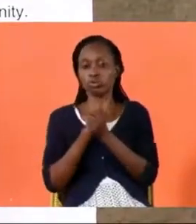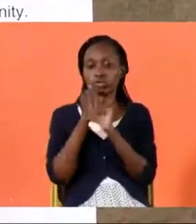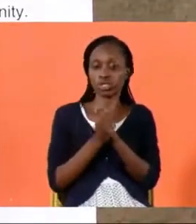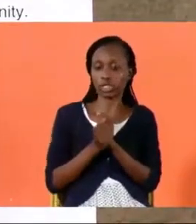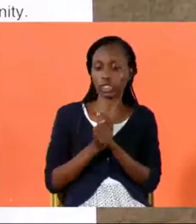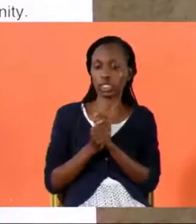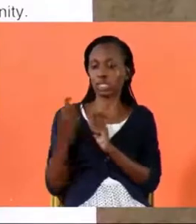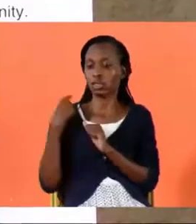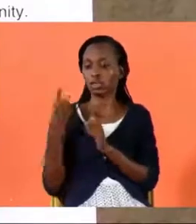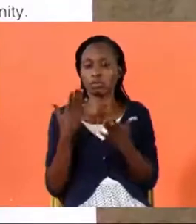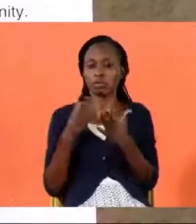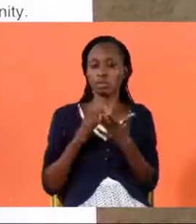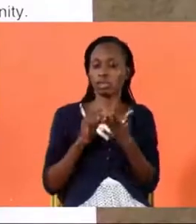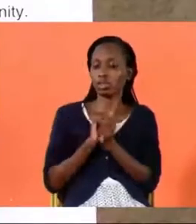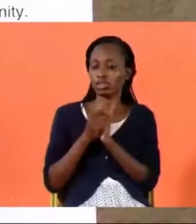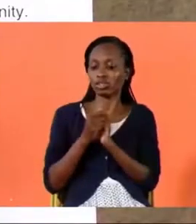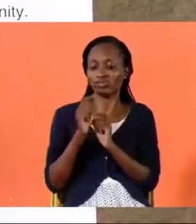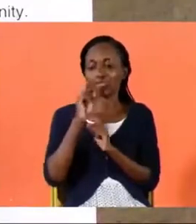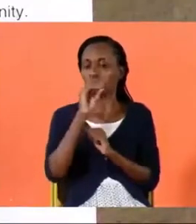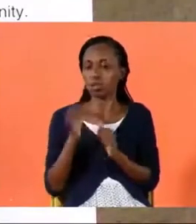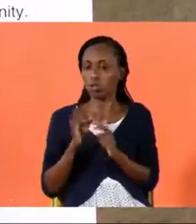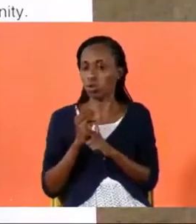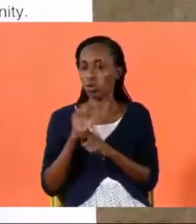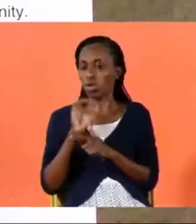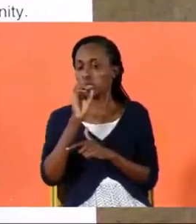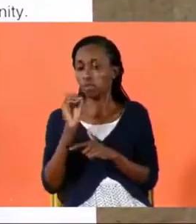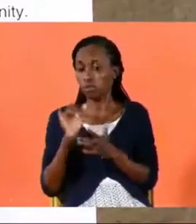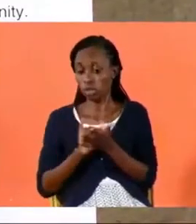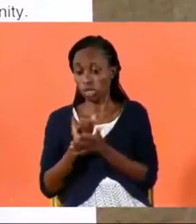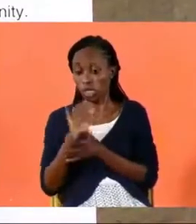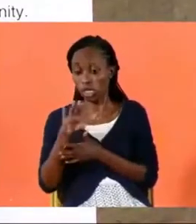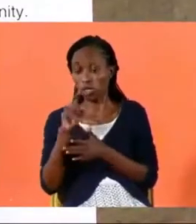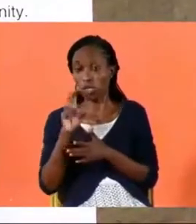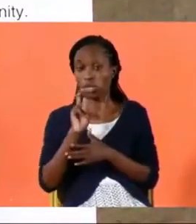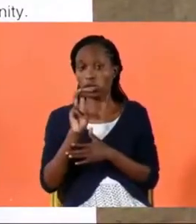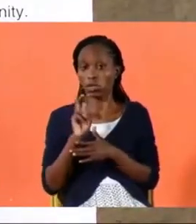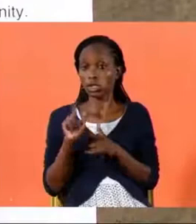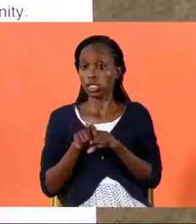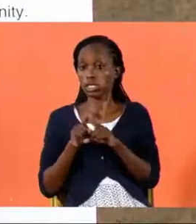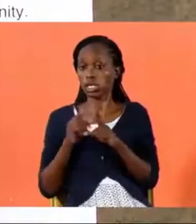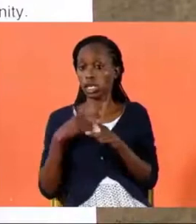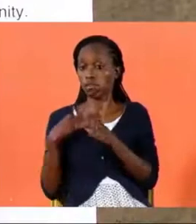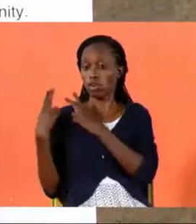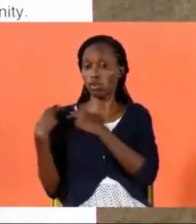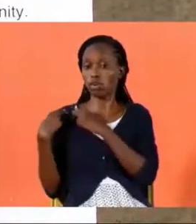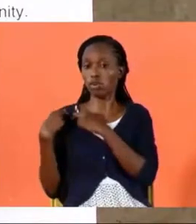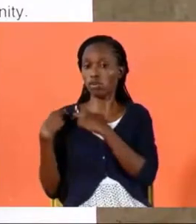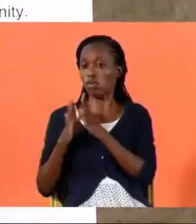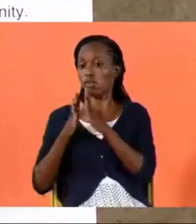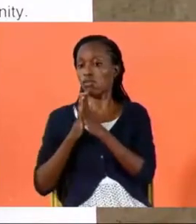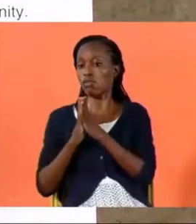even 2% or 3%, right? Those are areas that you'd need to look for. Then, of course, there's, you know, the roles of multinational